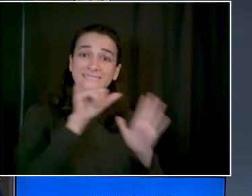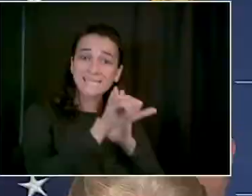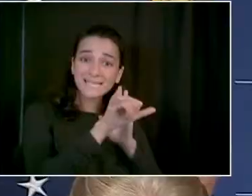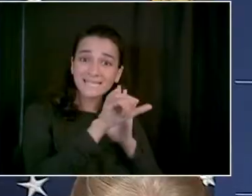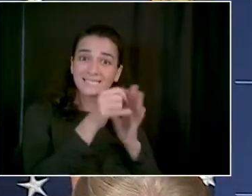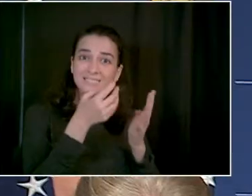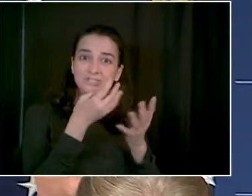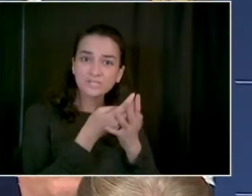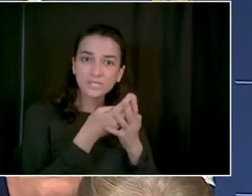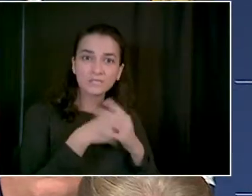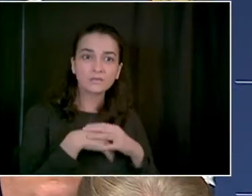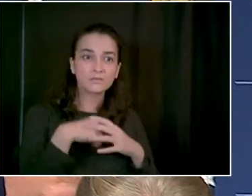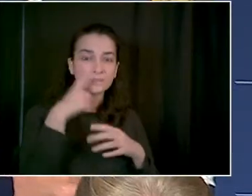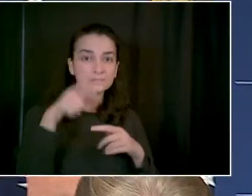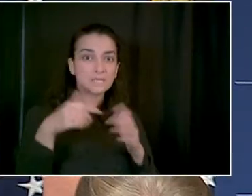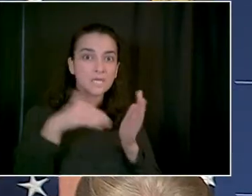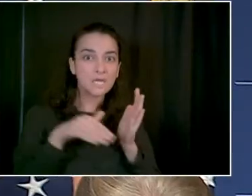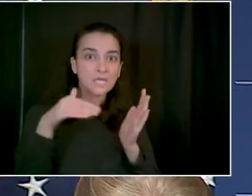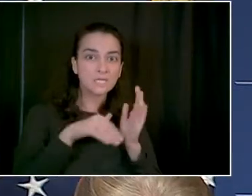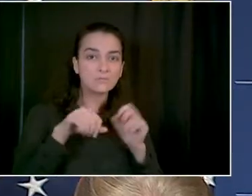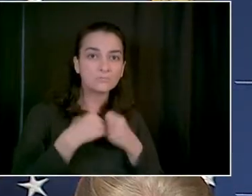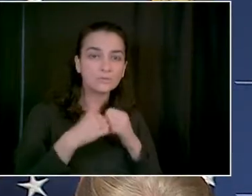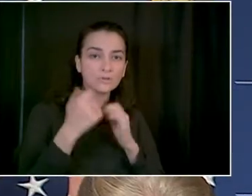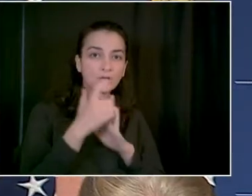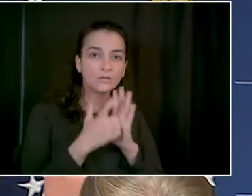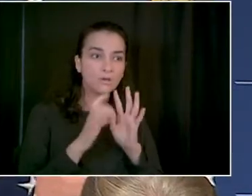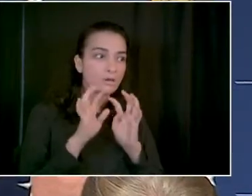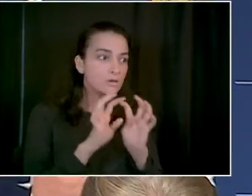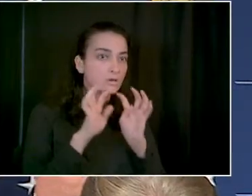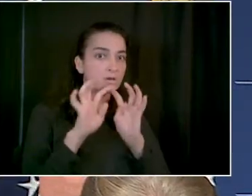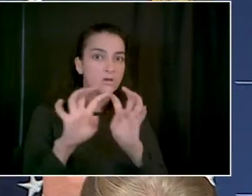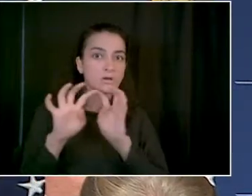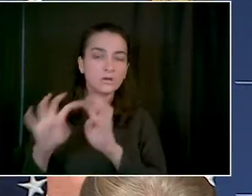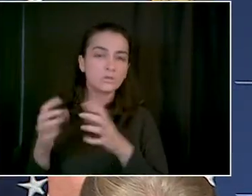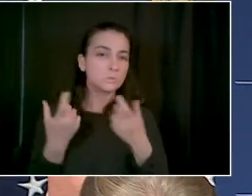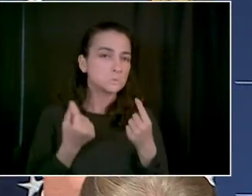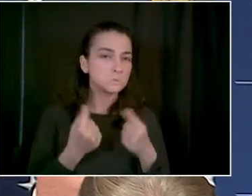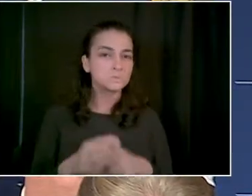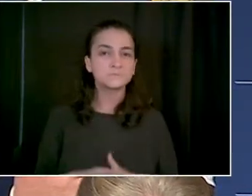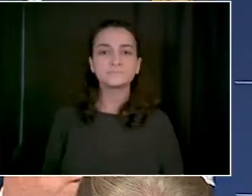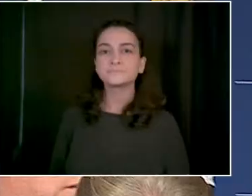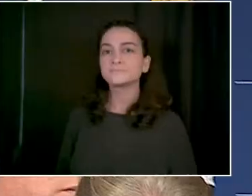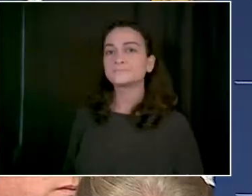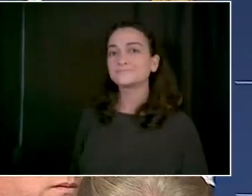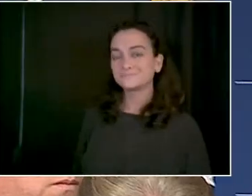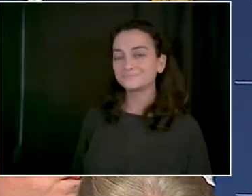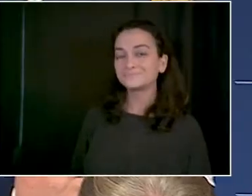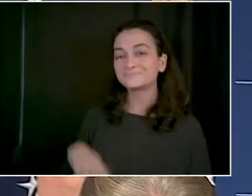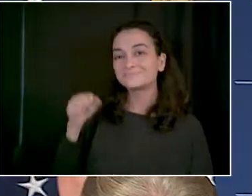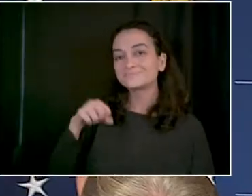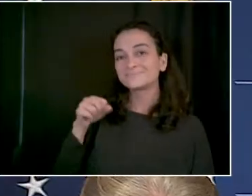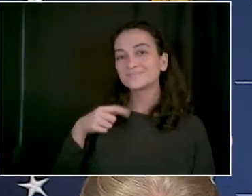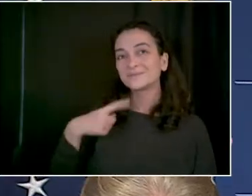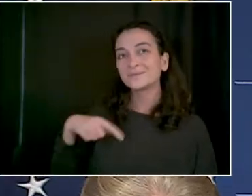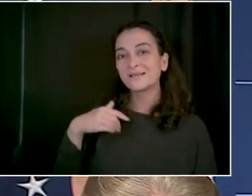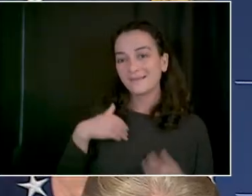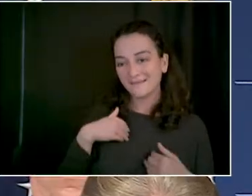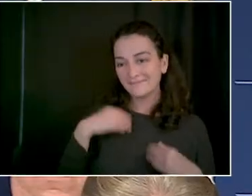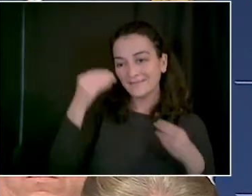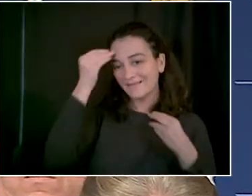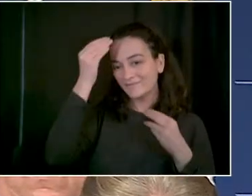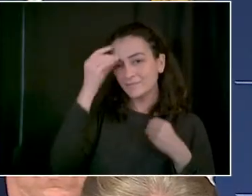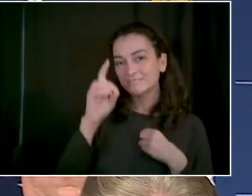we do have a tool, gang database. That's one of the tools, and they get ready to take that away from us. We have the tool of having